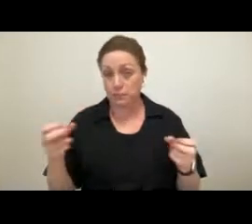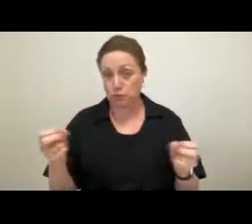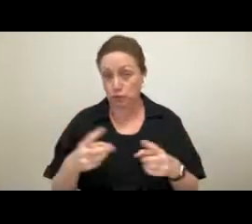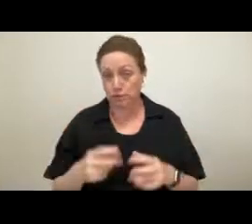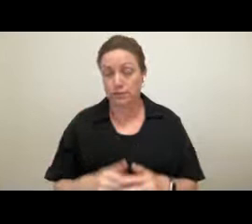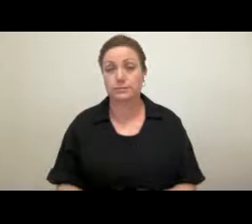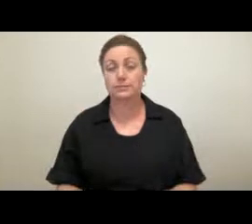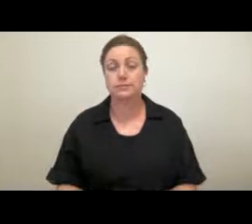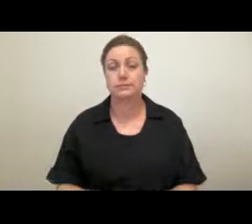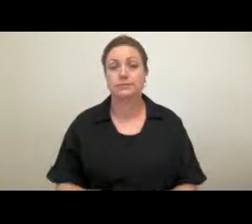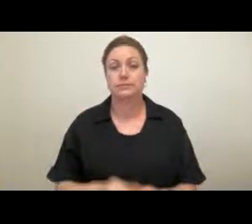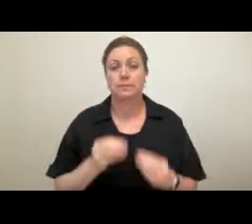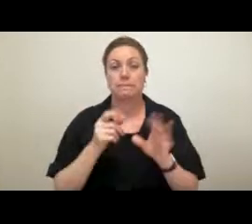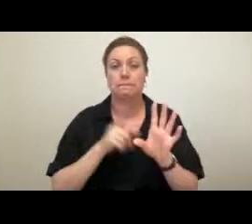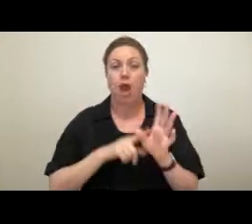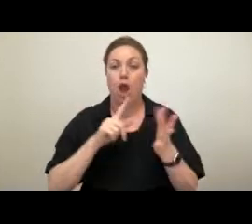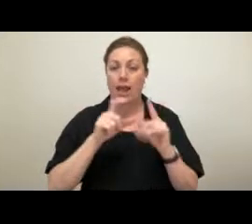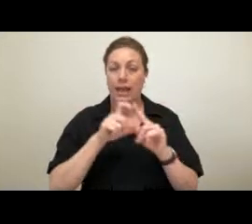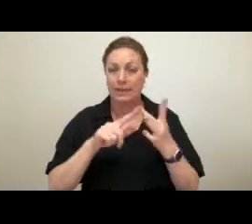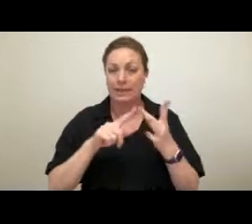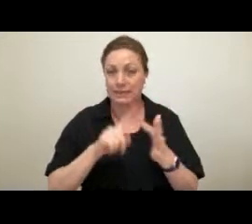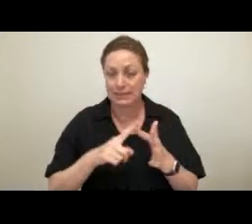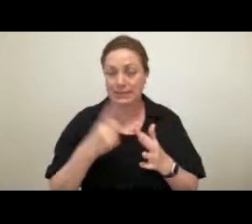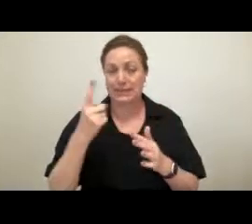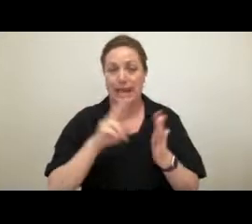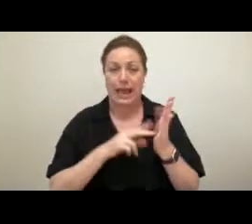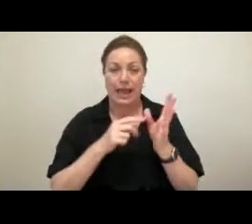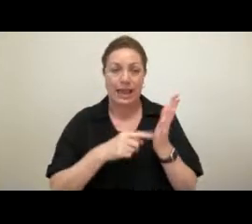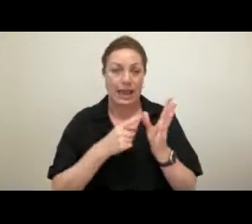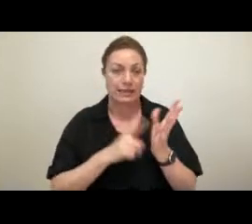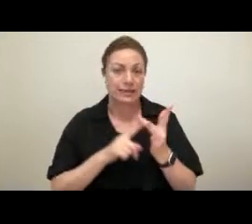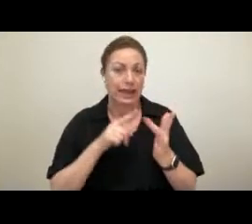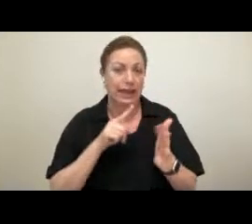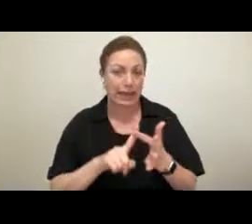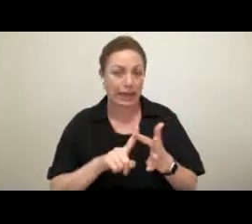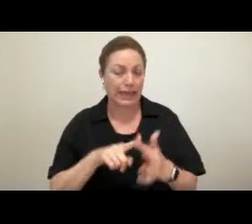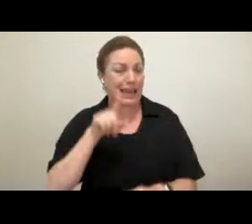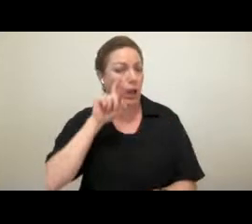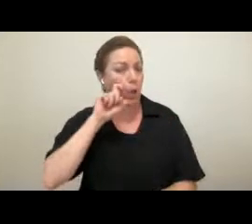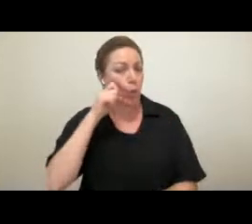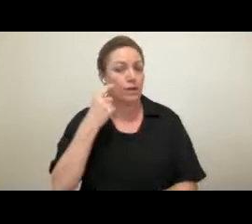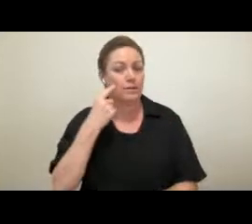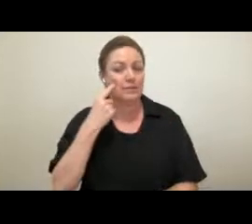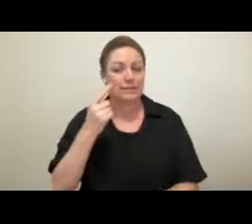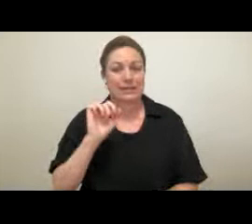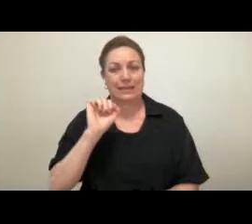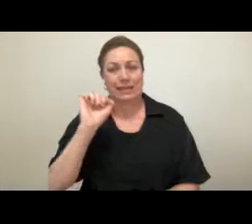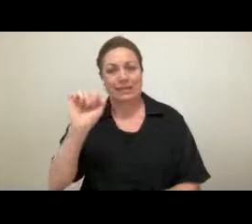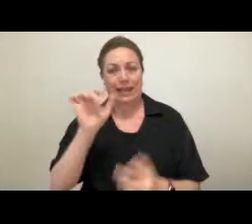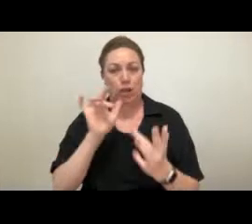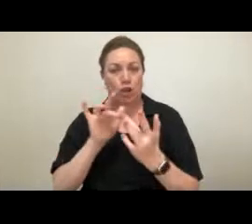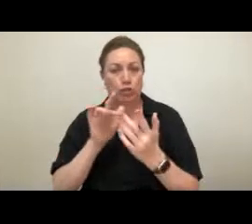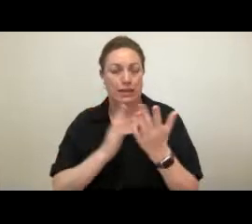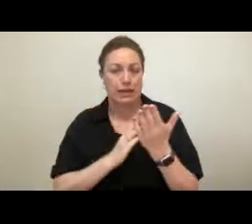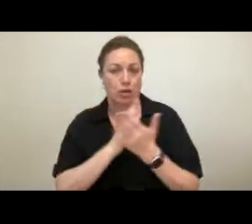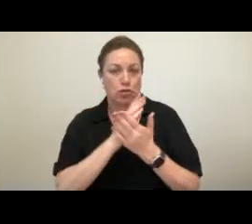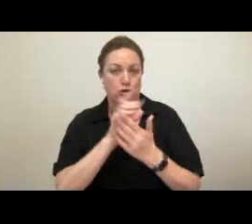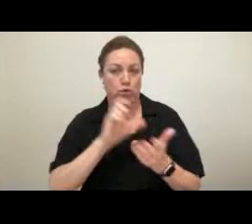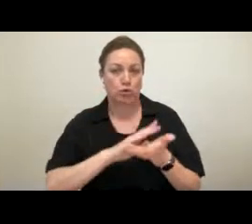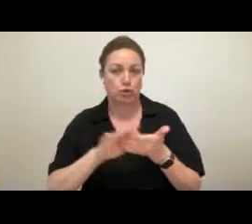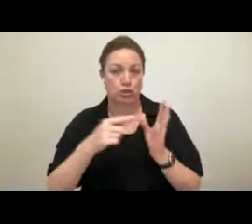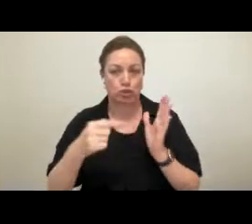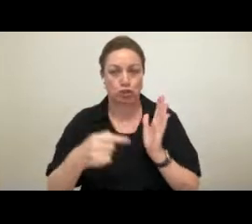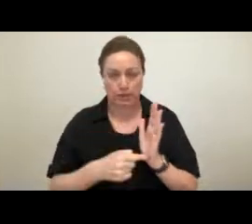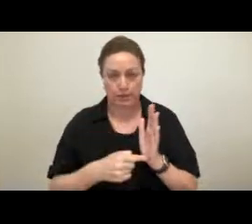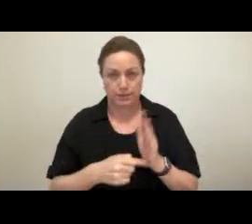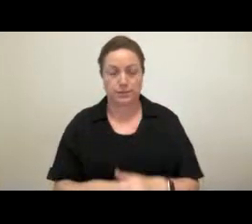Natalie, and they will introduce themselves via the chat. So if you have a look up the top, you could pop on active